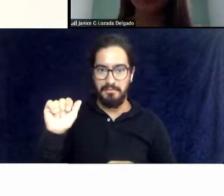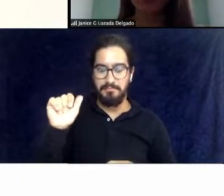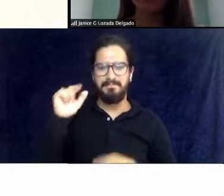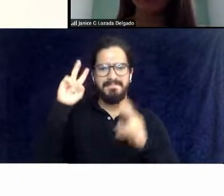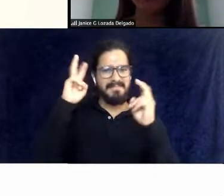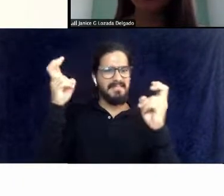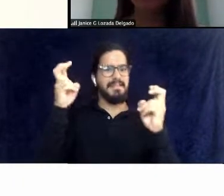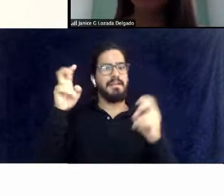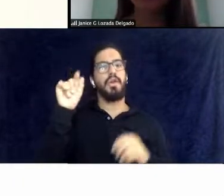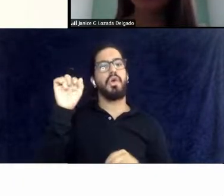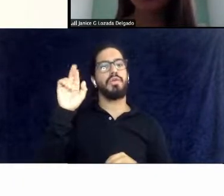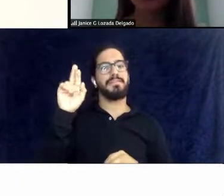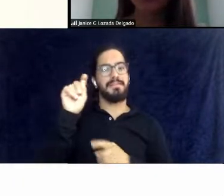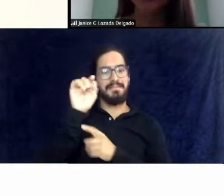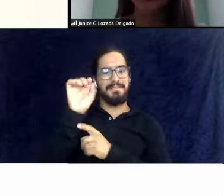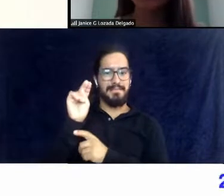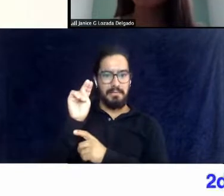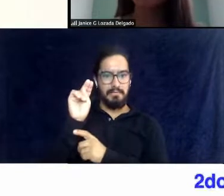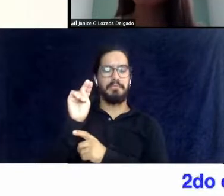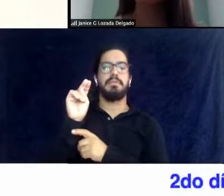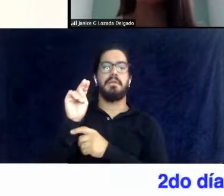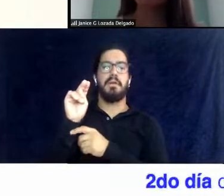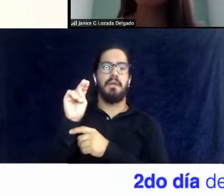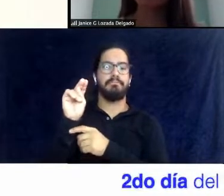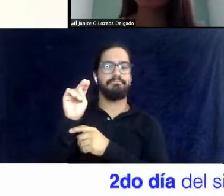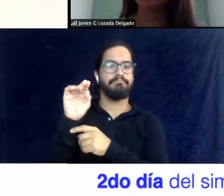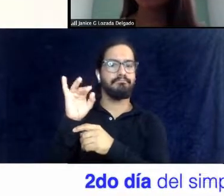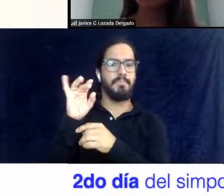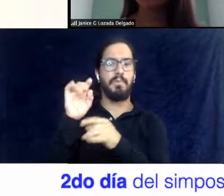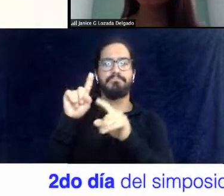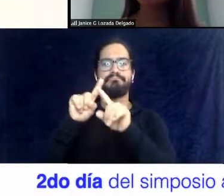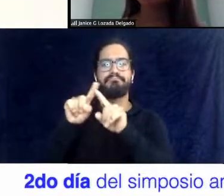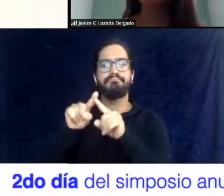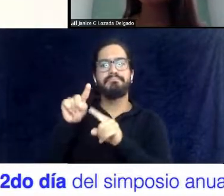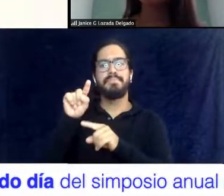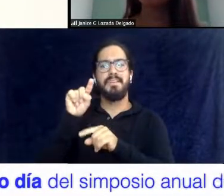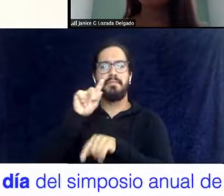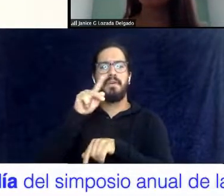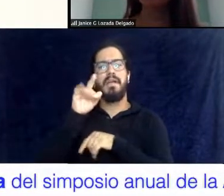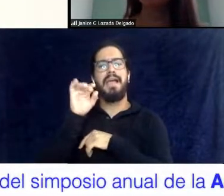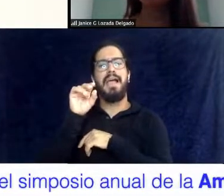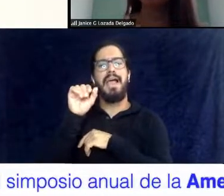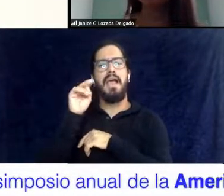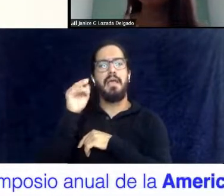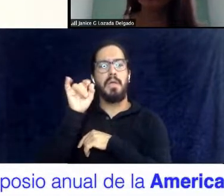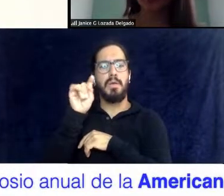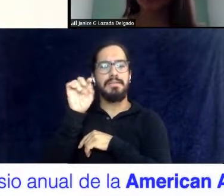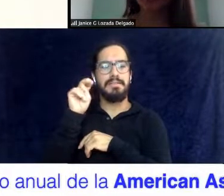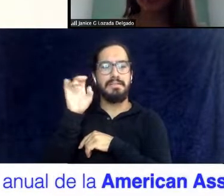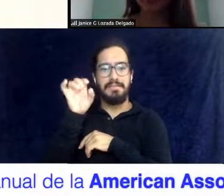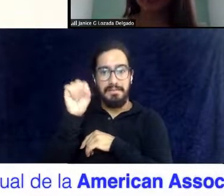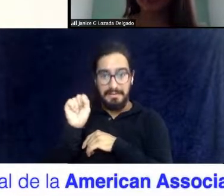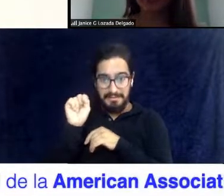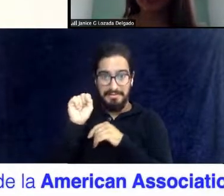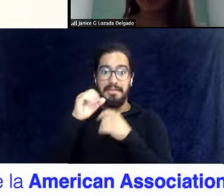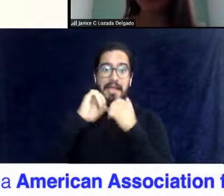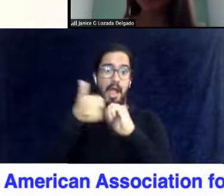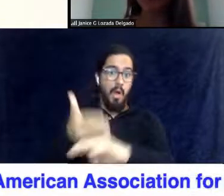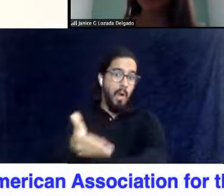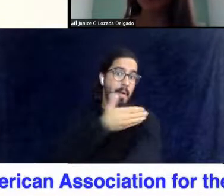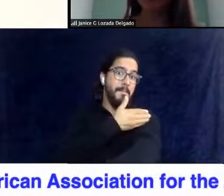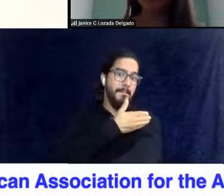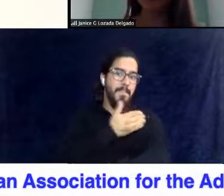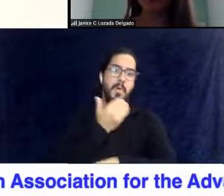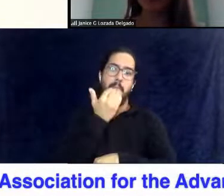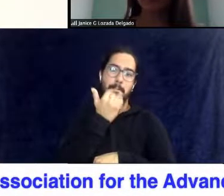Inhibition of Angiotensin II Improves Metabolic Biomarkers in Prediabetic Rhesus Monkeys. Next.